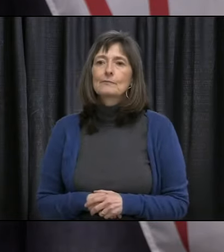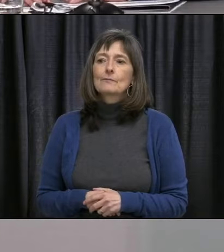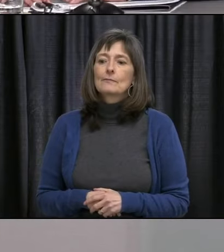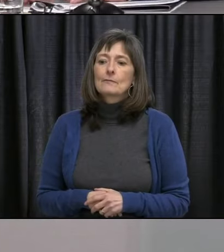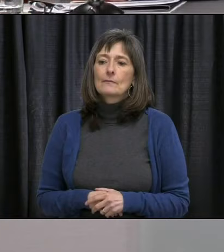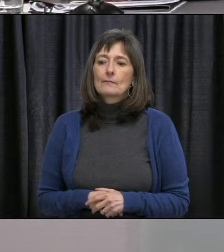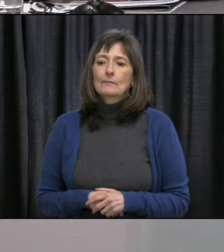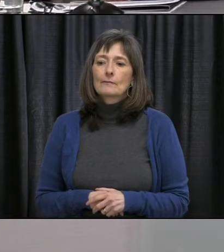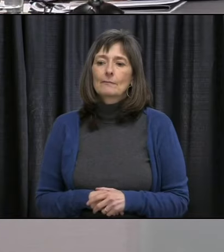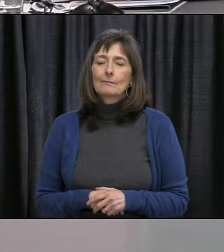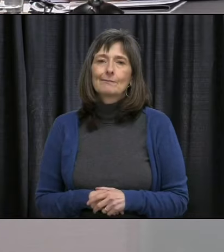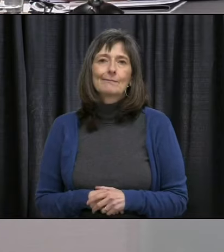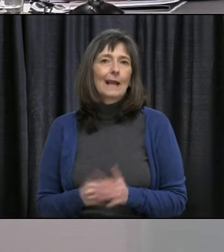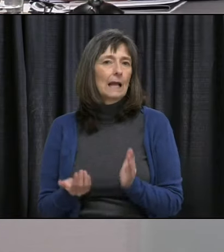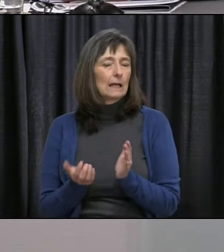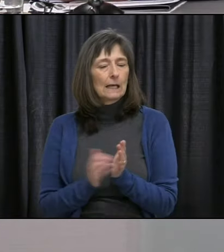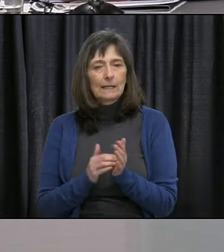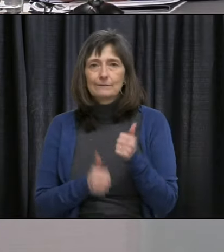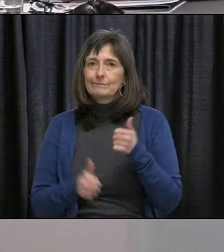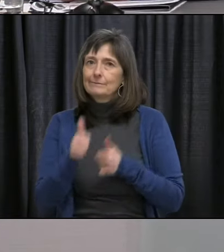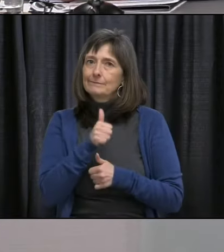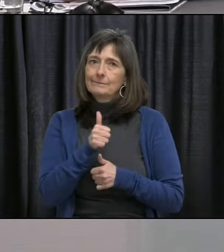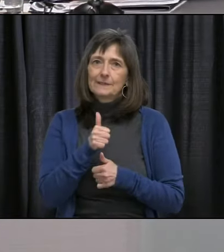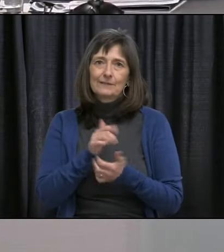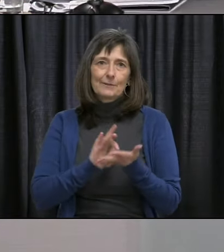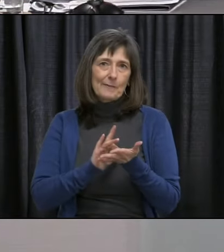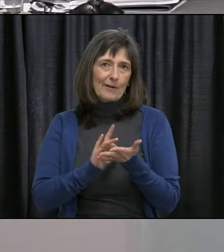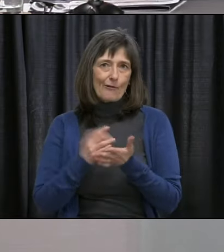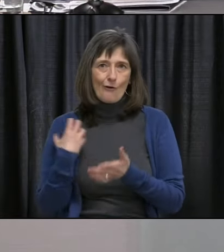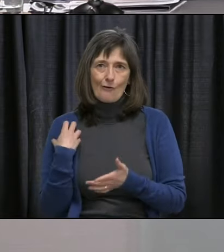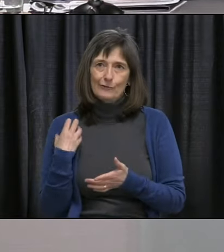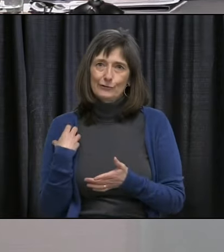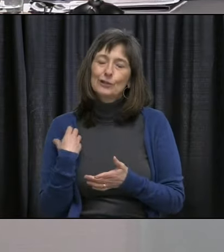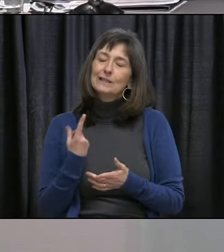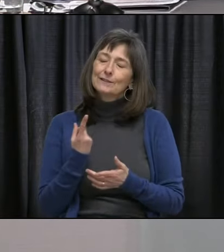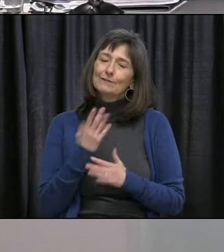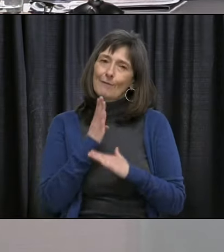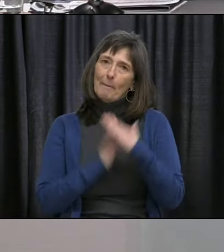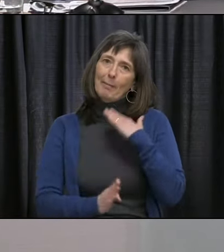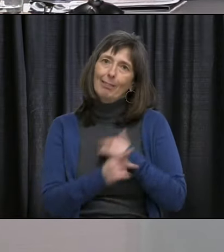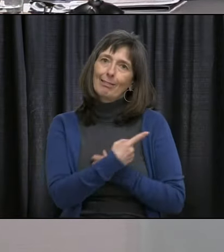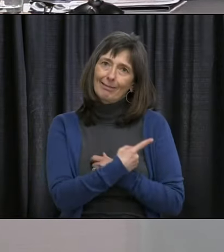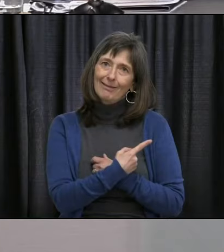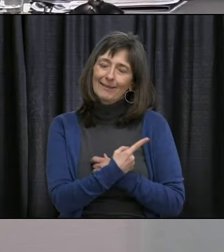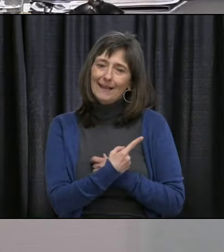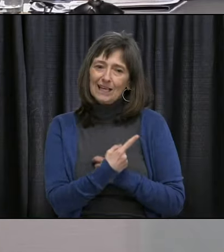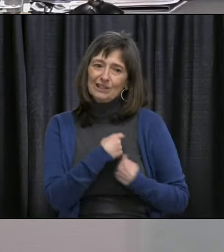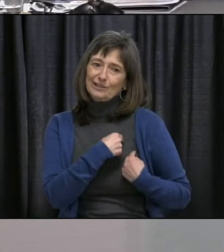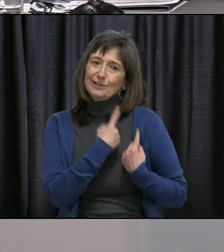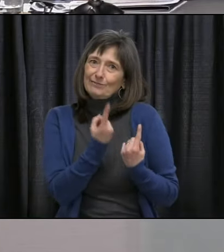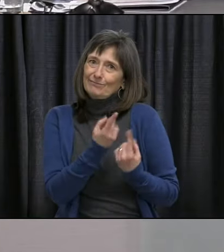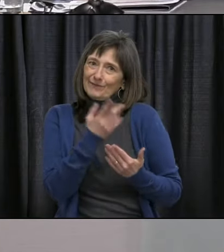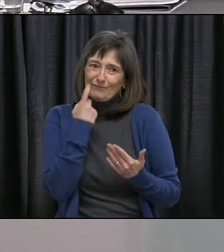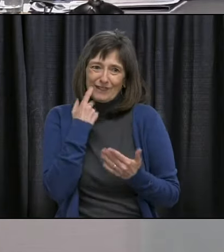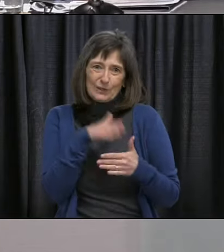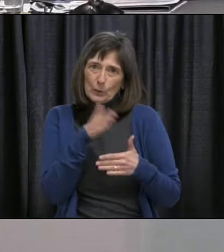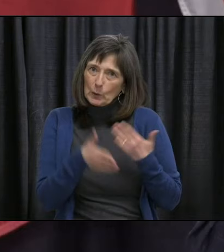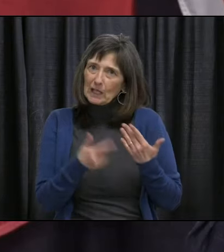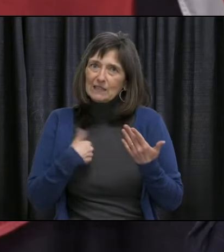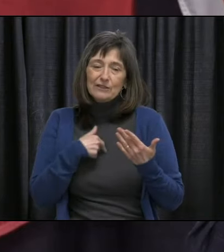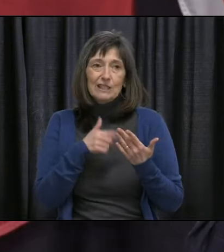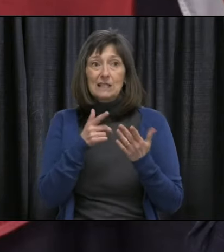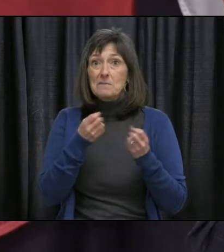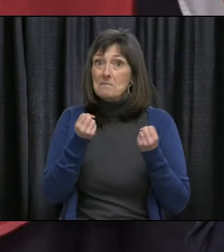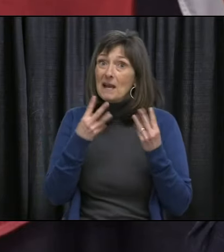I think, once again, that the Chief Medical Officer has been a little modest in the work that's been done over the weekend and the last few days around exemption